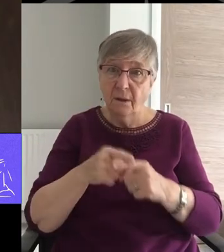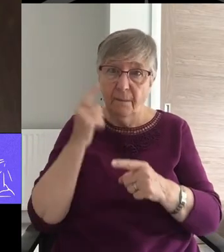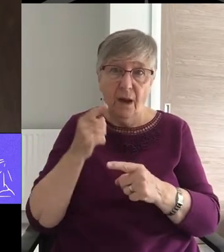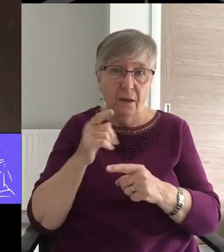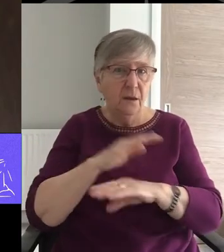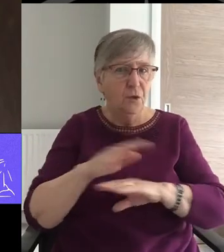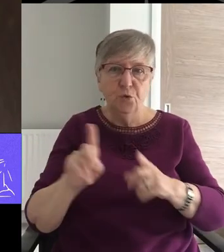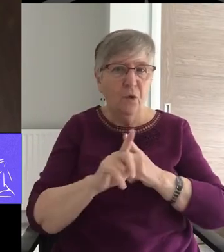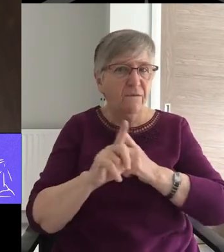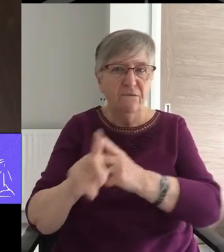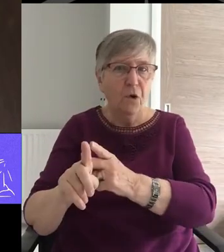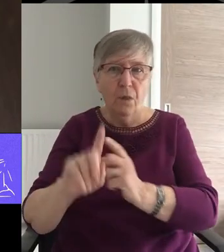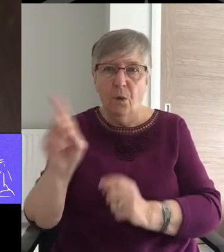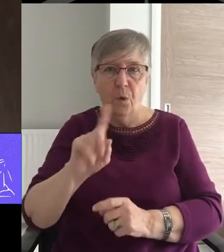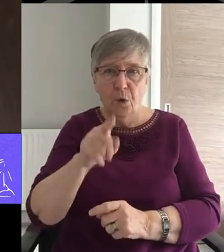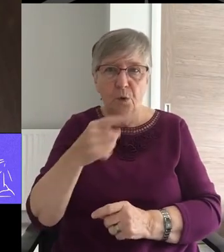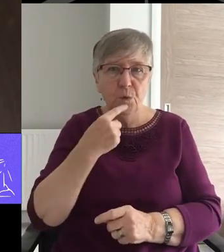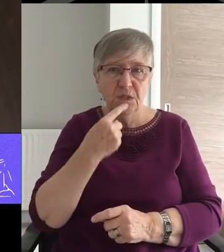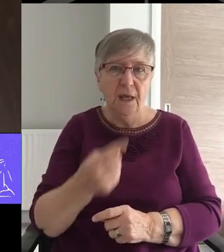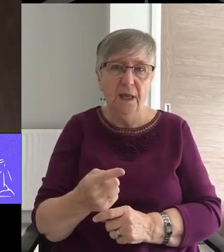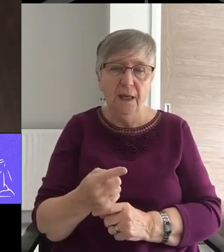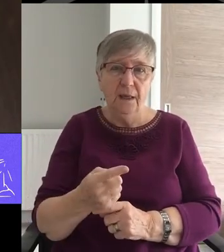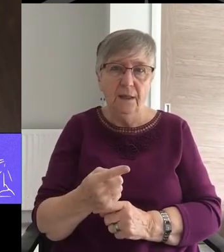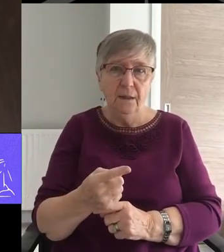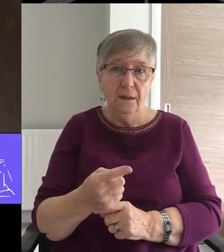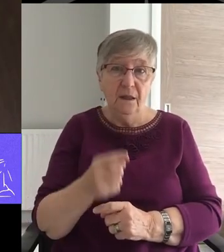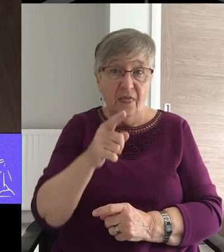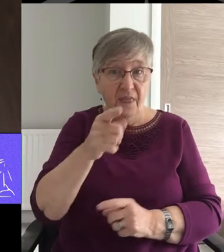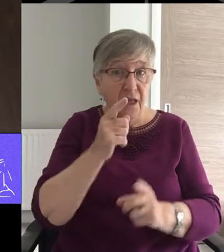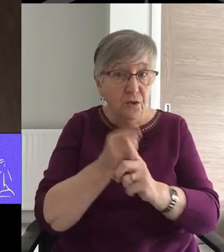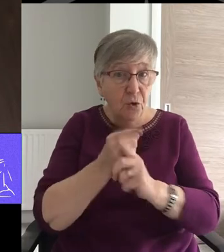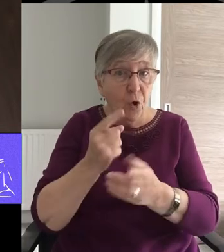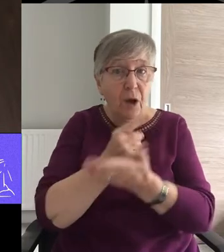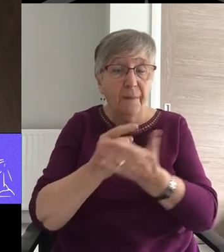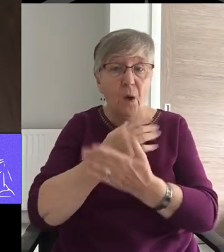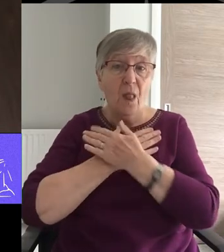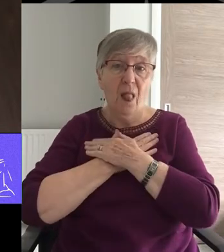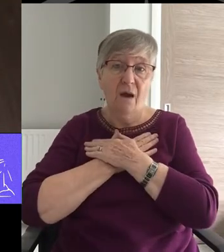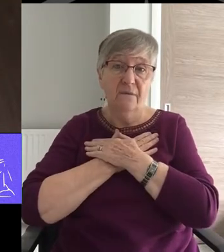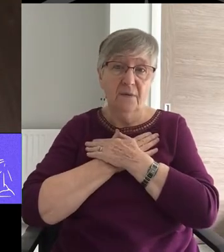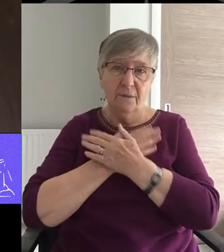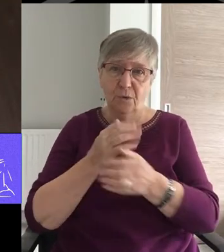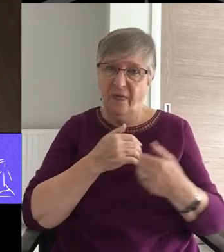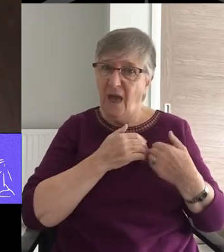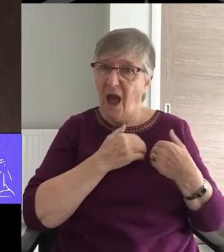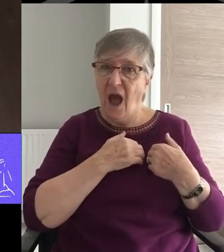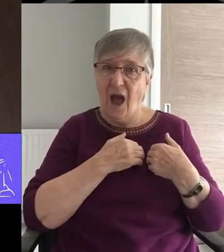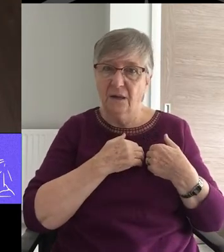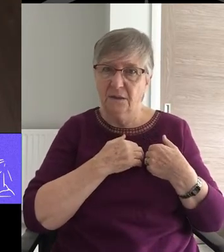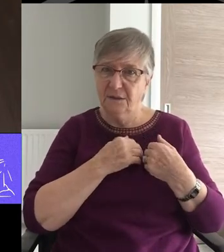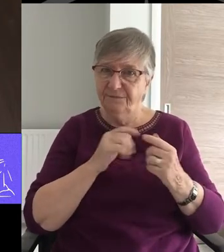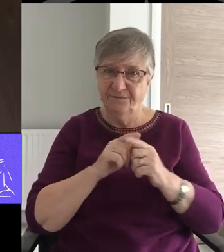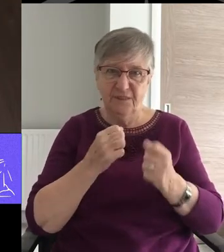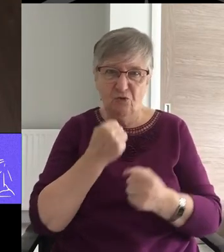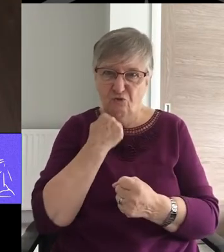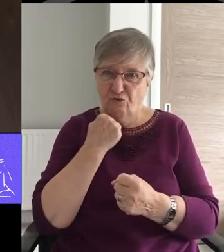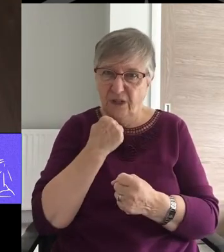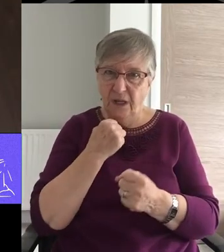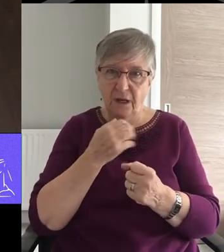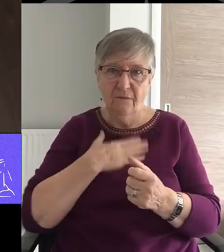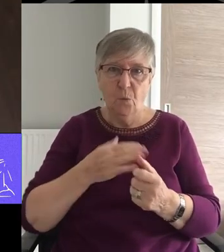do not put them into practice. Their mouths speak of love, but their hearts are greedy for unjust